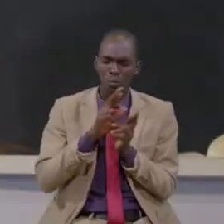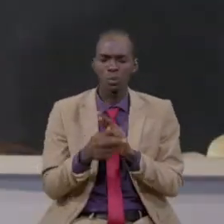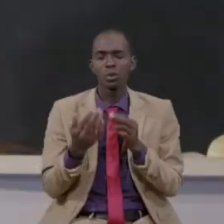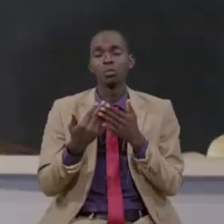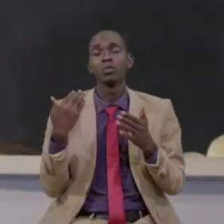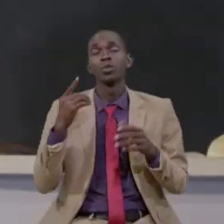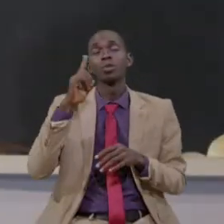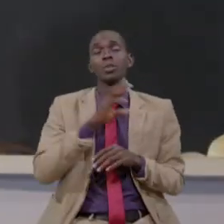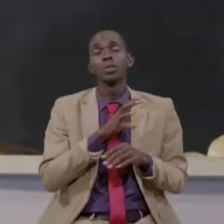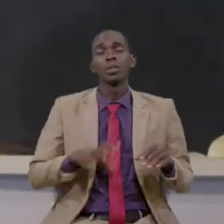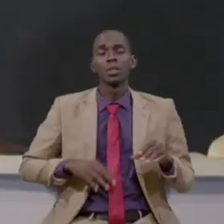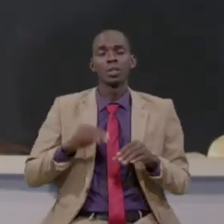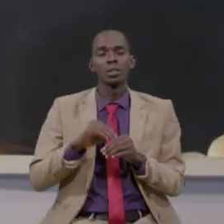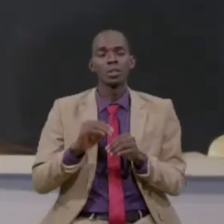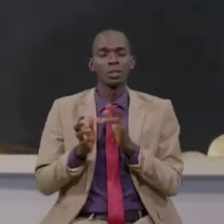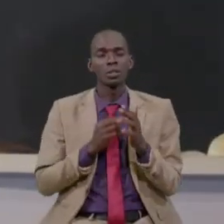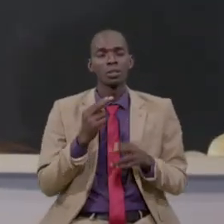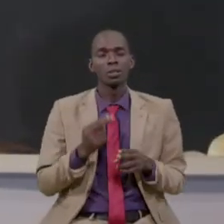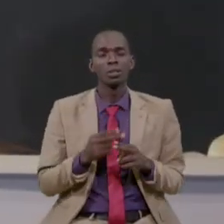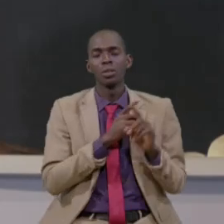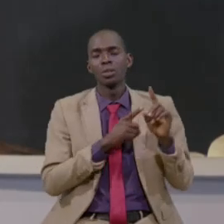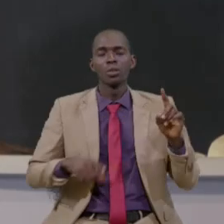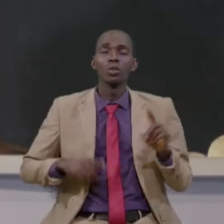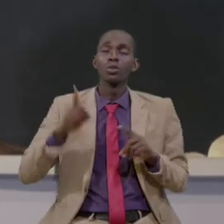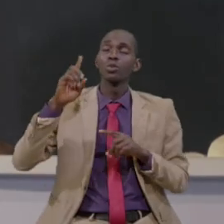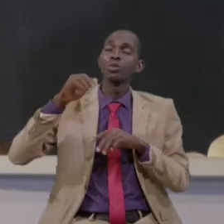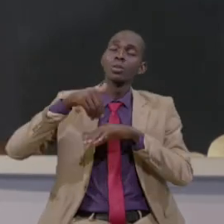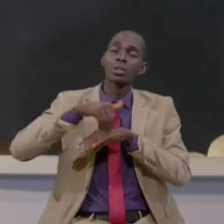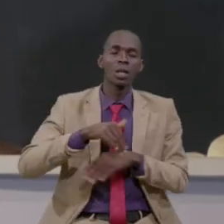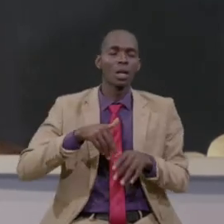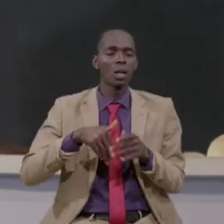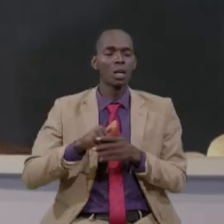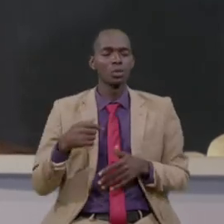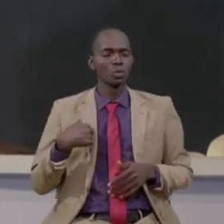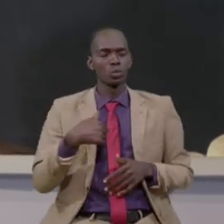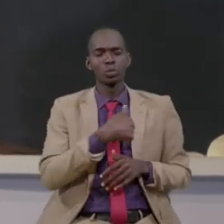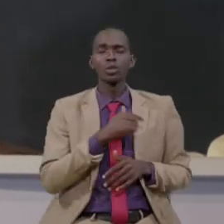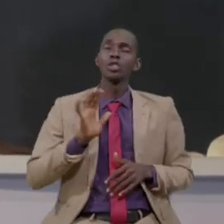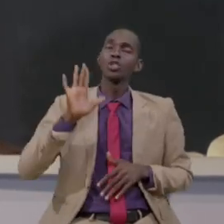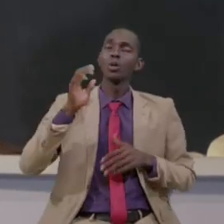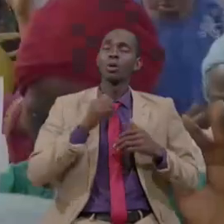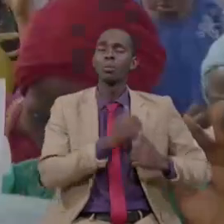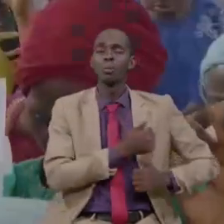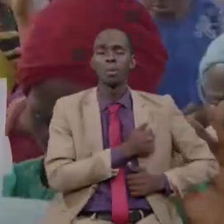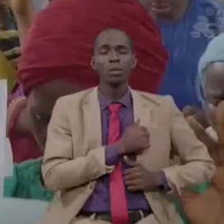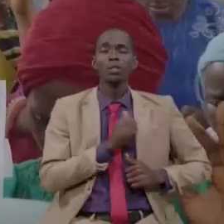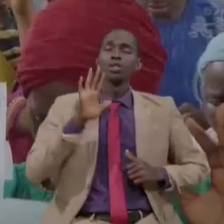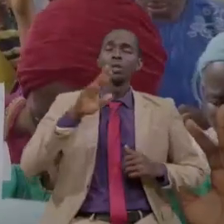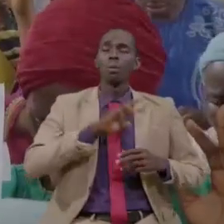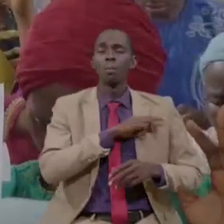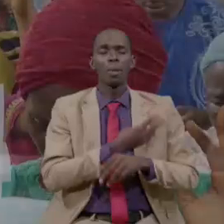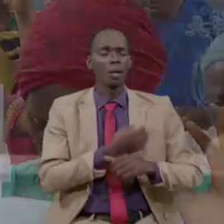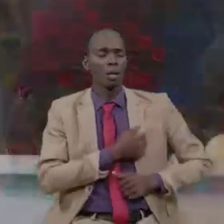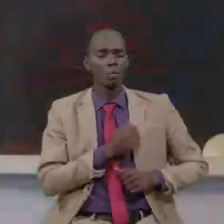Lord, you are sending forth your army. A mighty army is going forth.